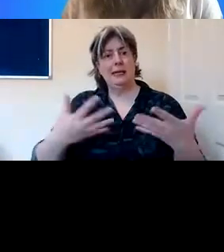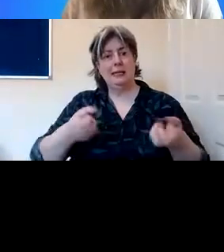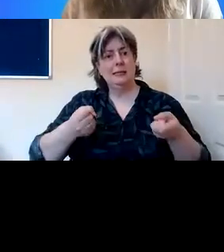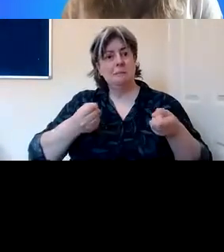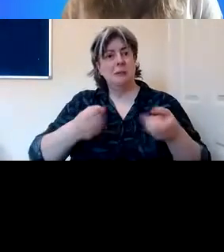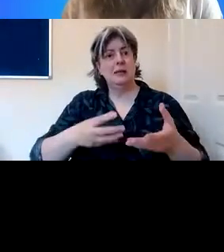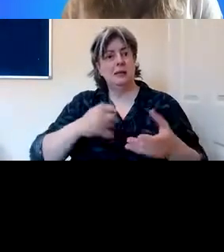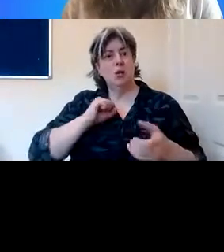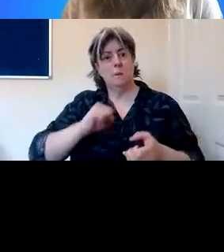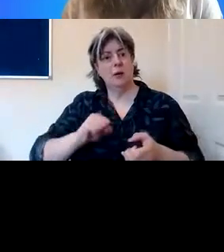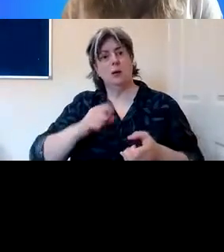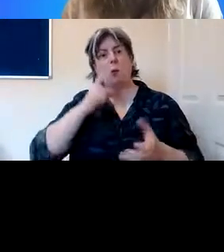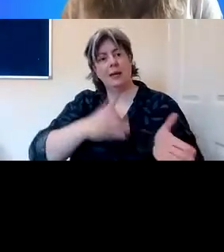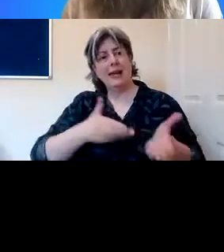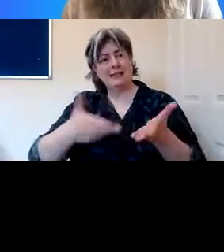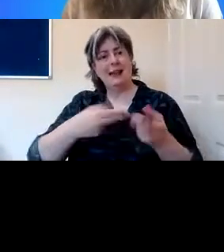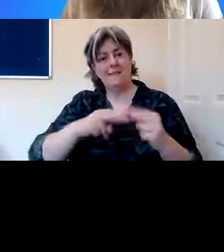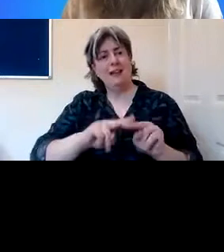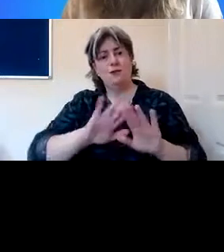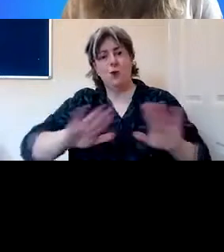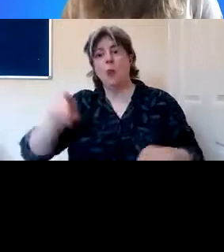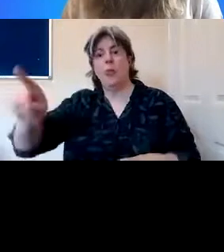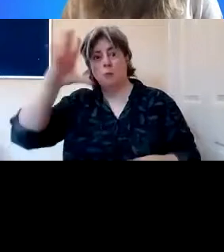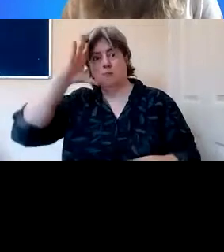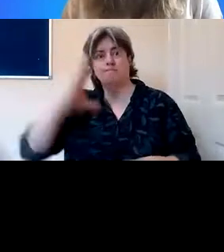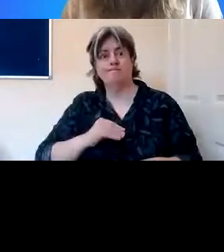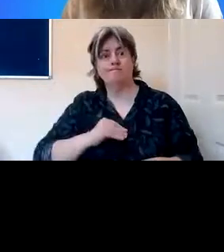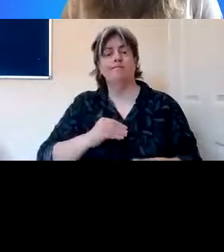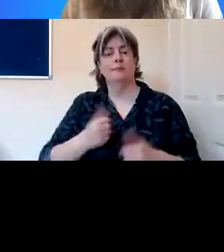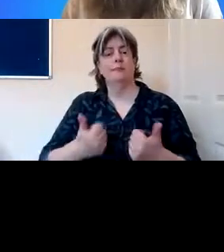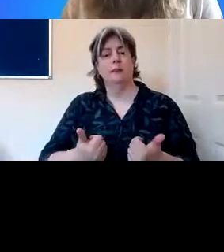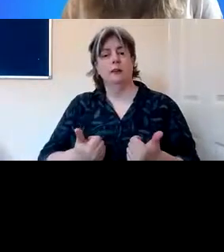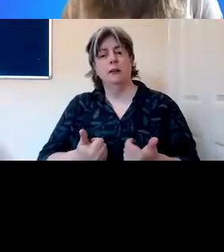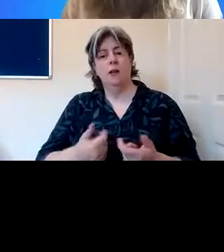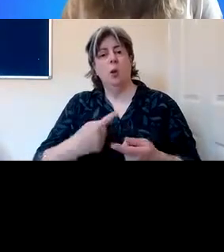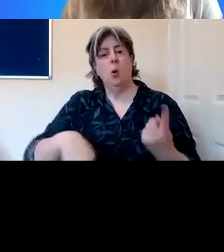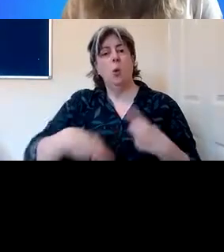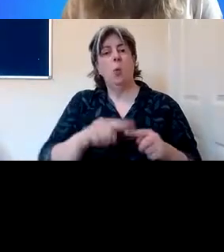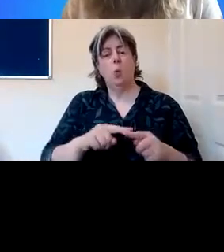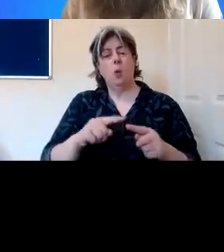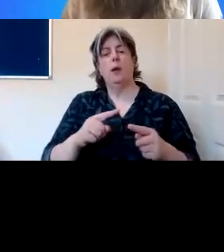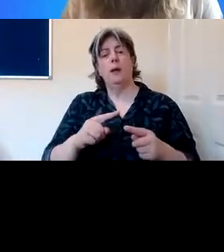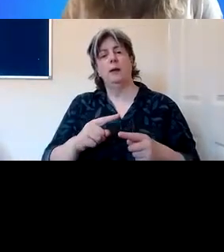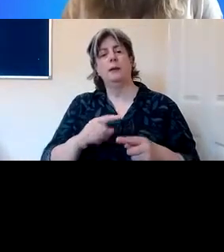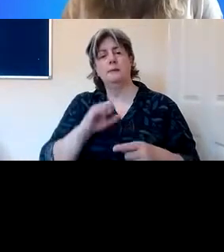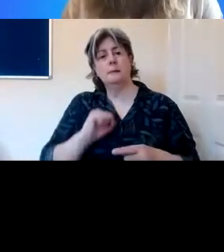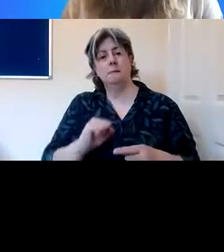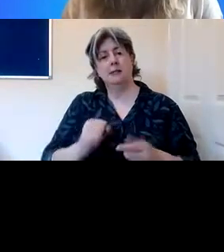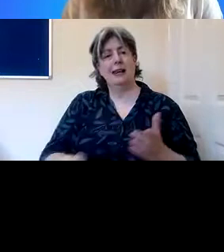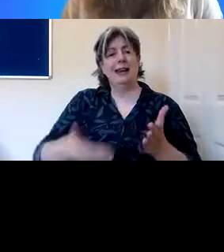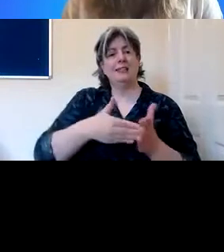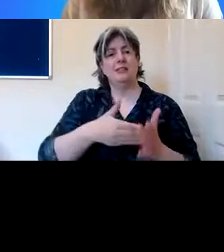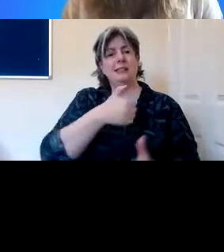deliverable, because they would most certainly have told us if it wasn't. As I've already said, we are committing to putting an extra